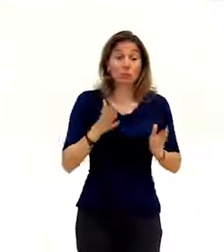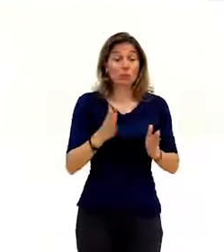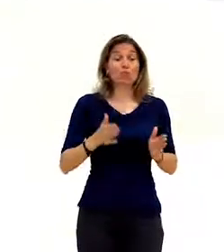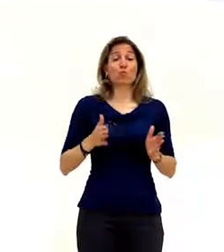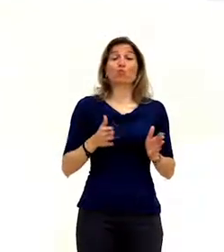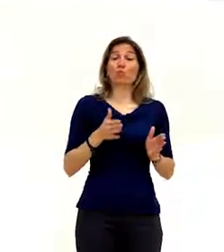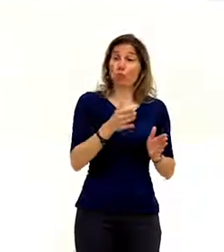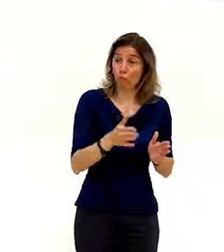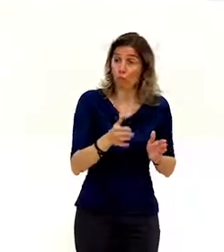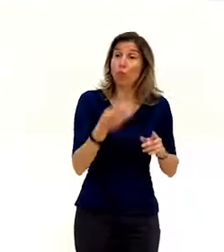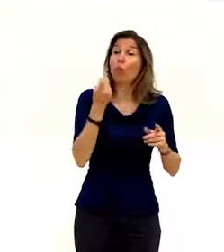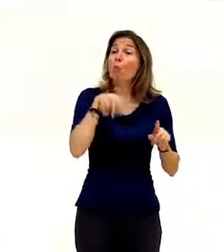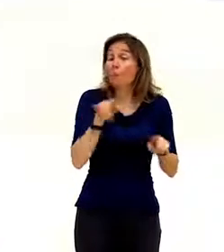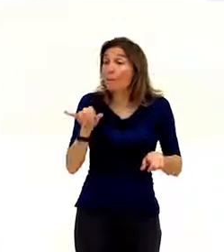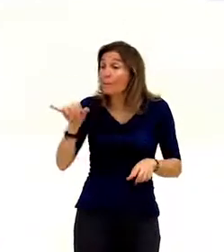plane,